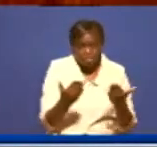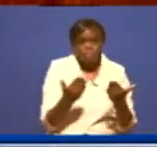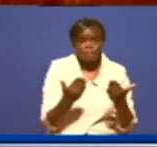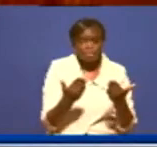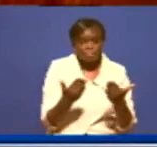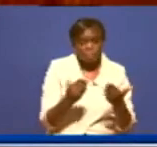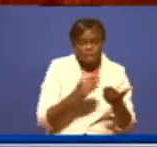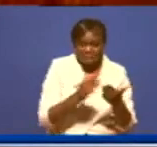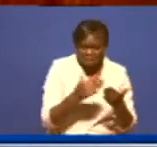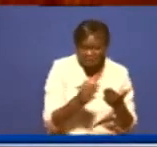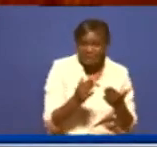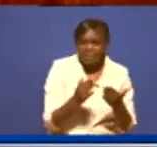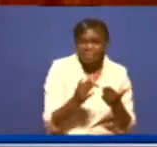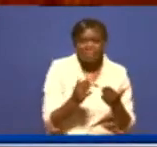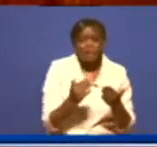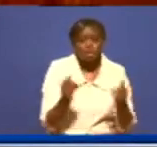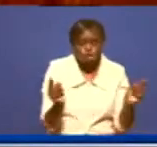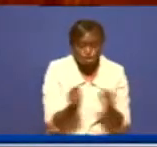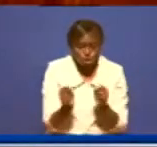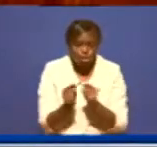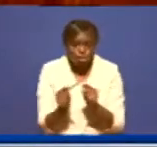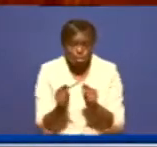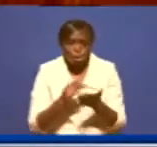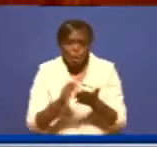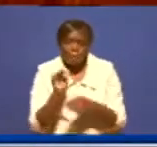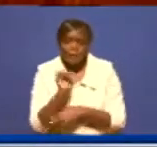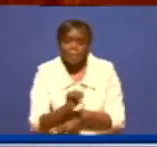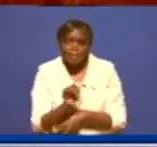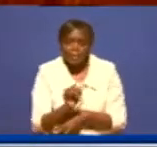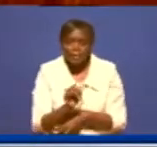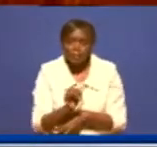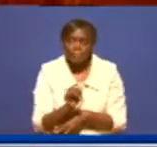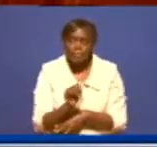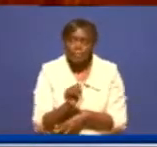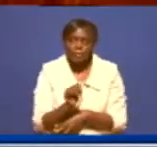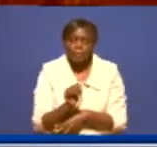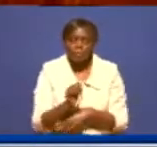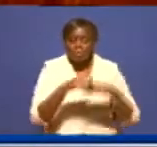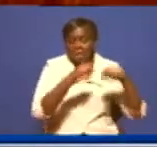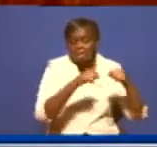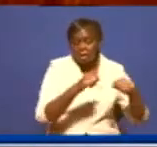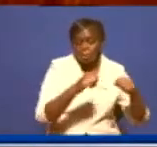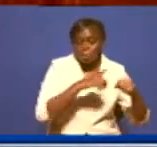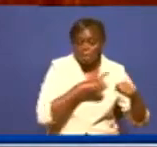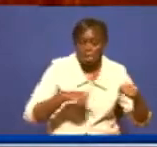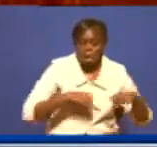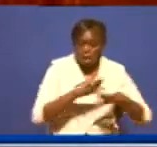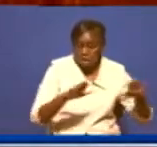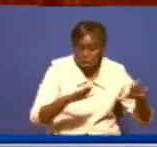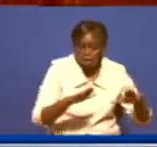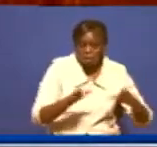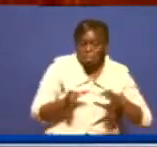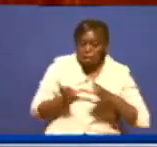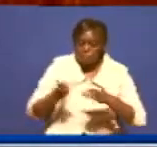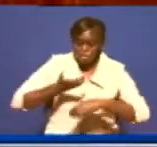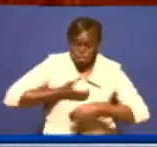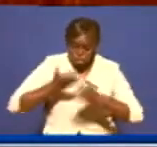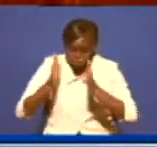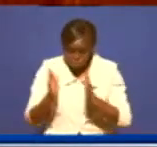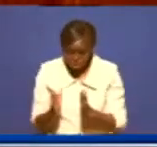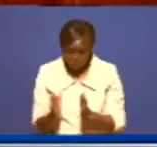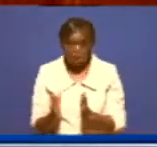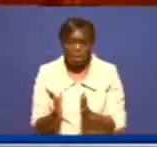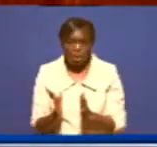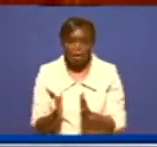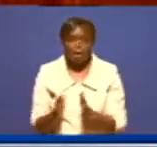in this country, that they have to rent that. So because they are not in agreement, they will now force the owner, the landlord, to